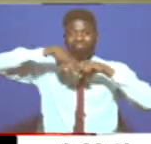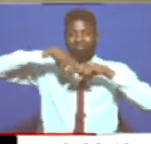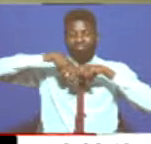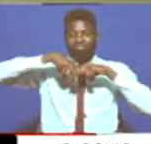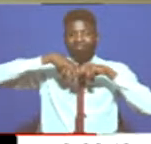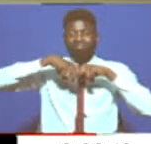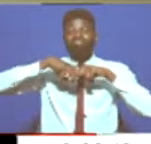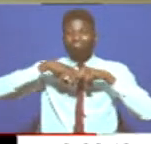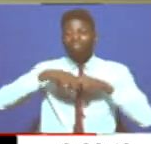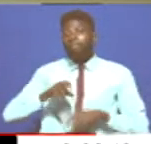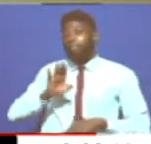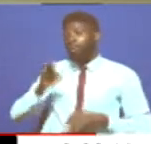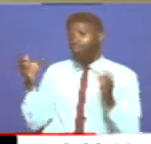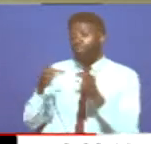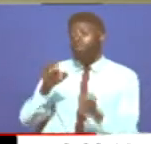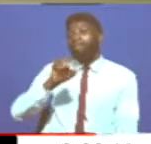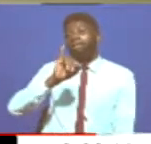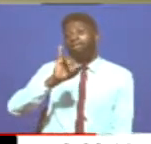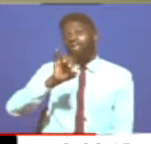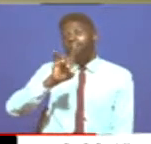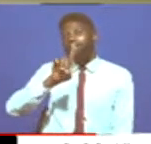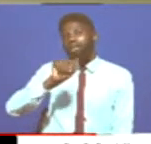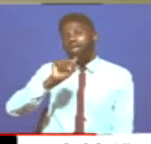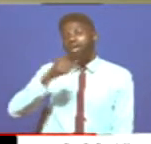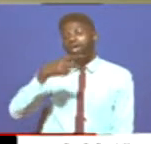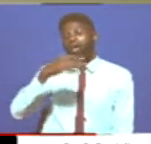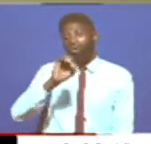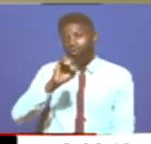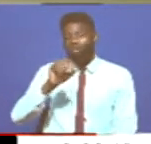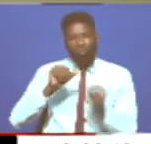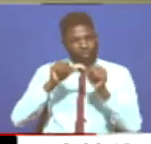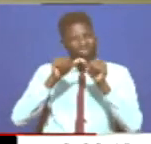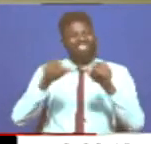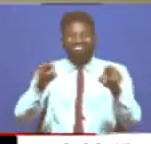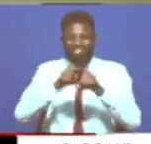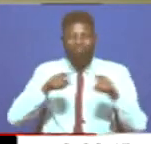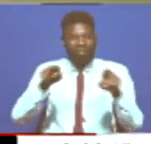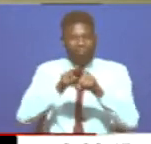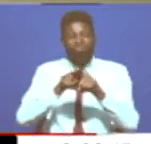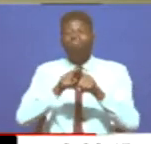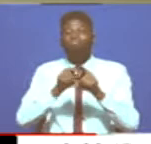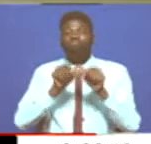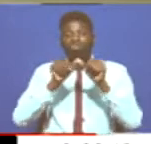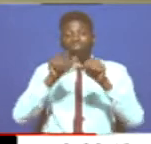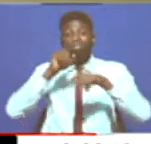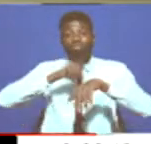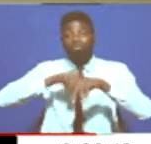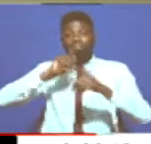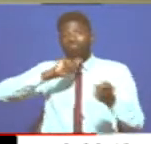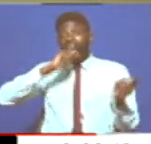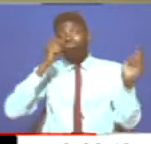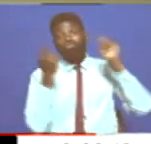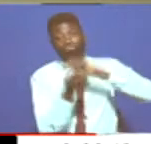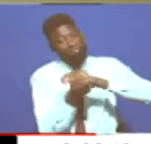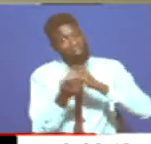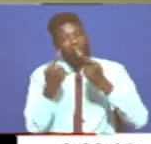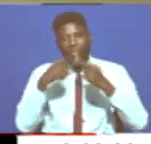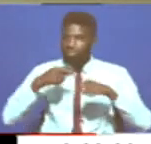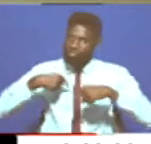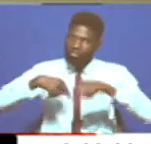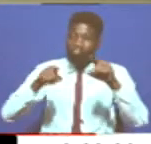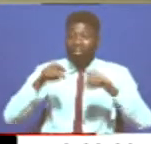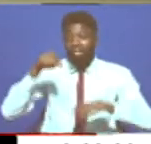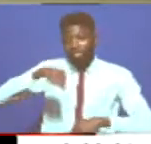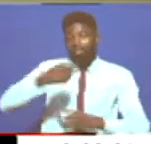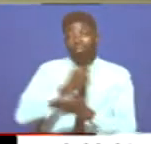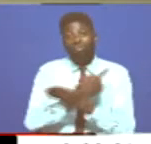Idaho sub-community who have continued to embrace despite the changing times. In this week's episode of My Culture,